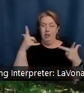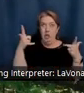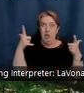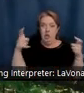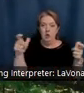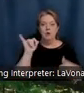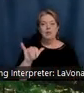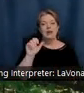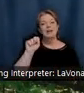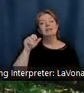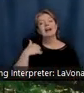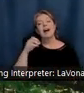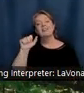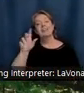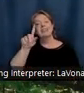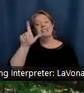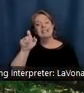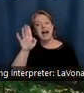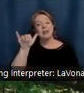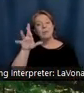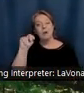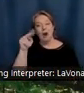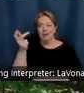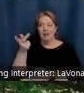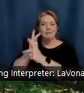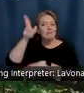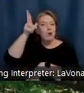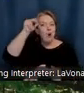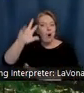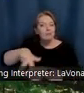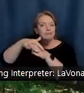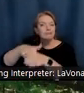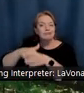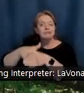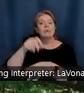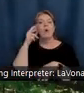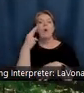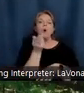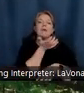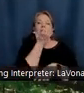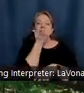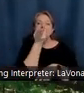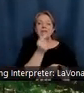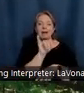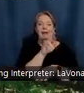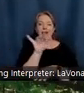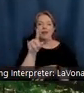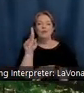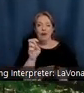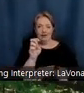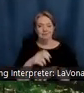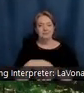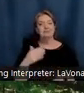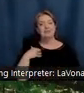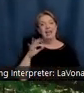outfit you to explore via horseback or to go on a hayride with the kids. Don't leave without climbing the 90-foot